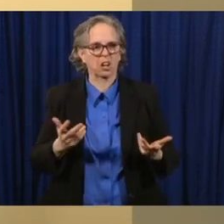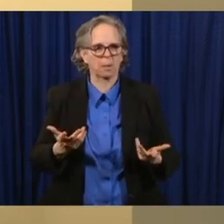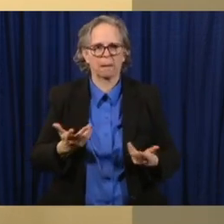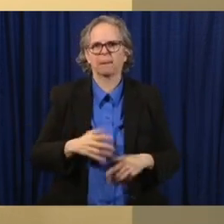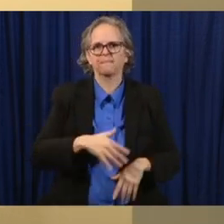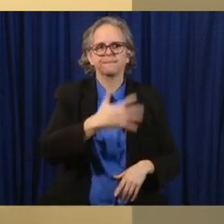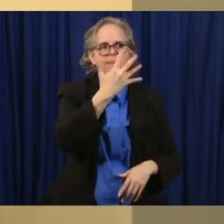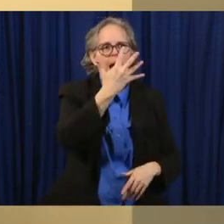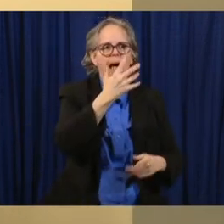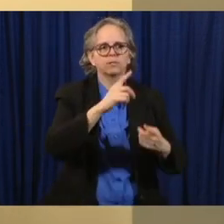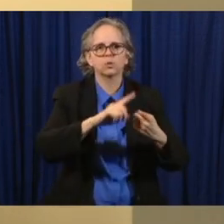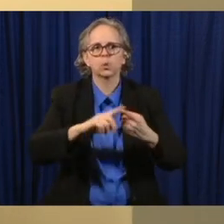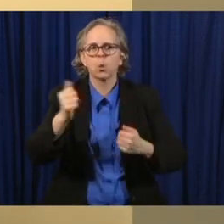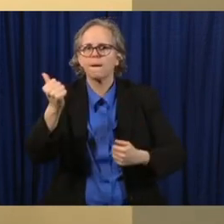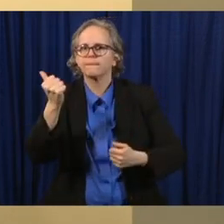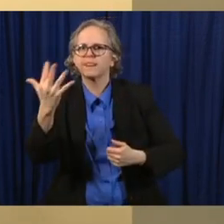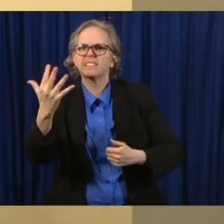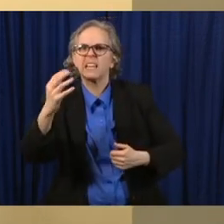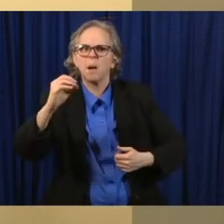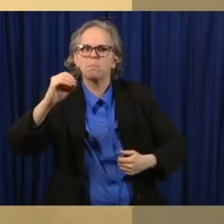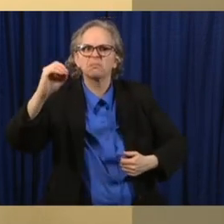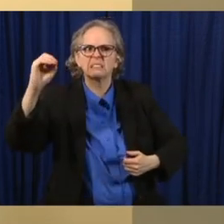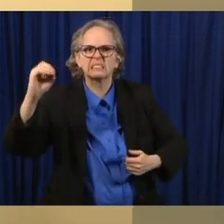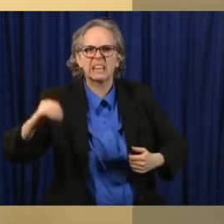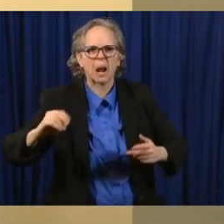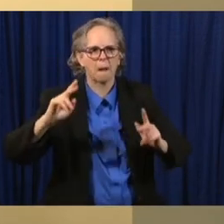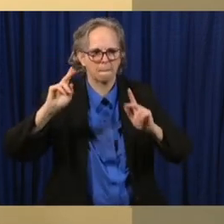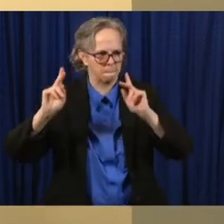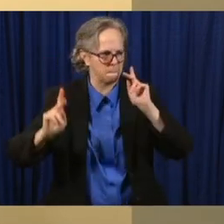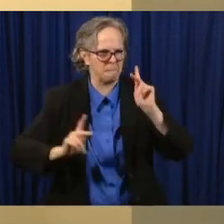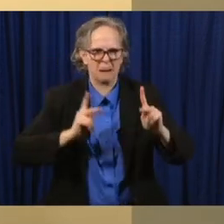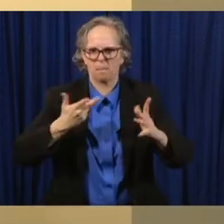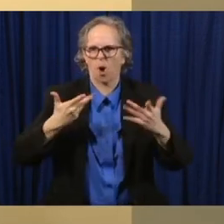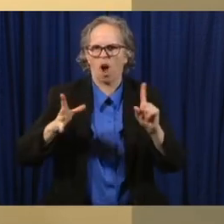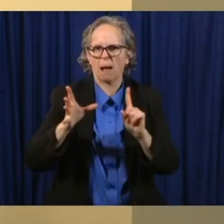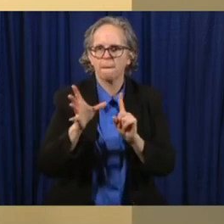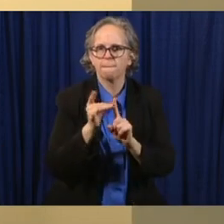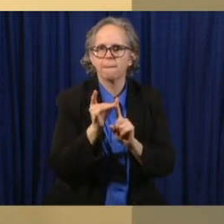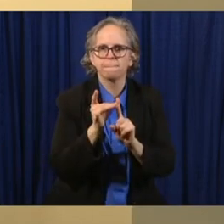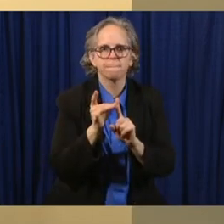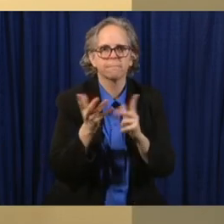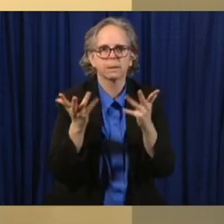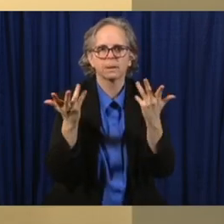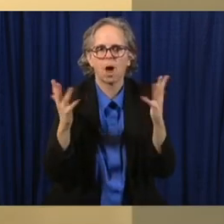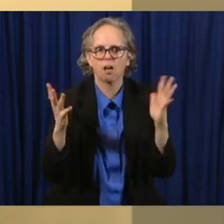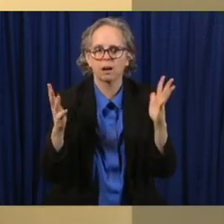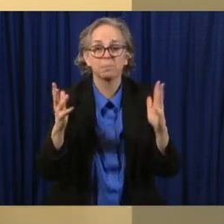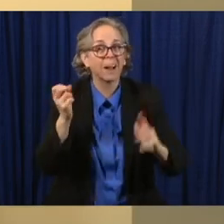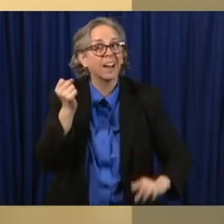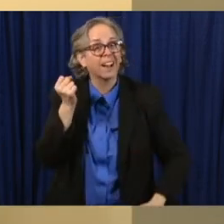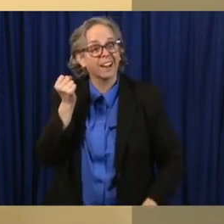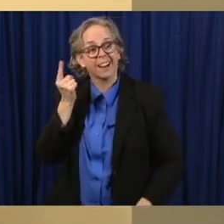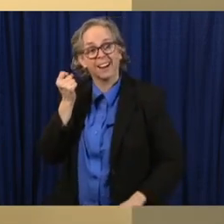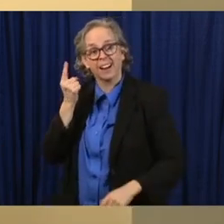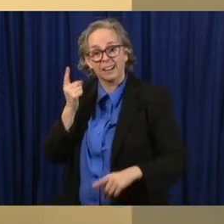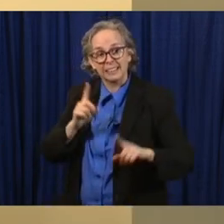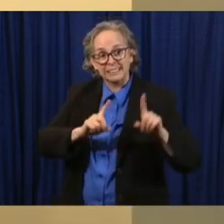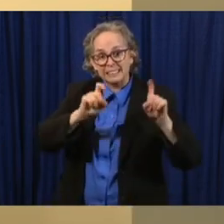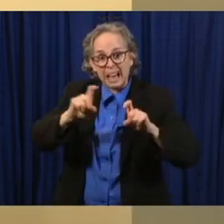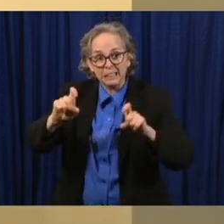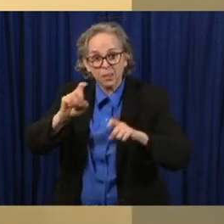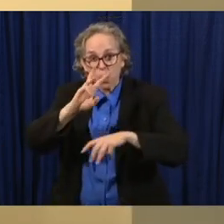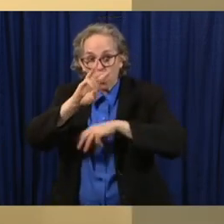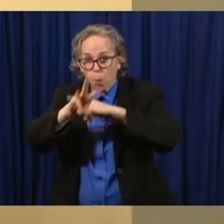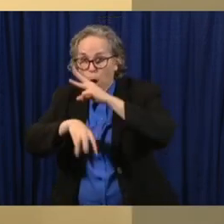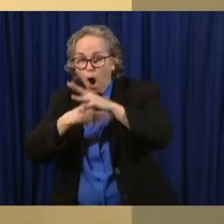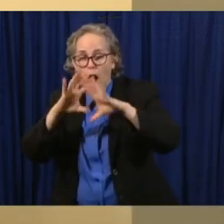of our population that has been affected. Until we're able to test more widely, we won't know that answer. But the virus is still out